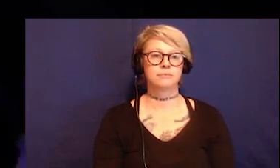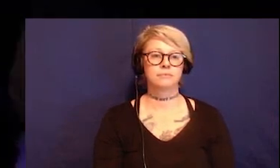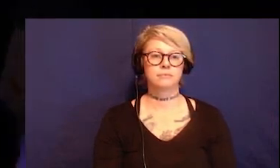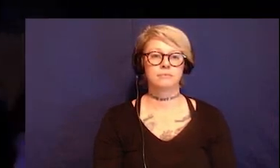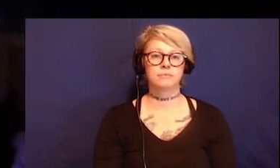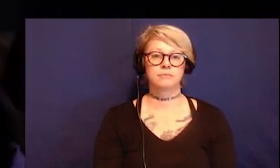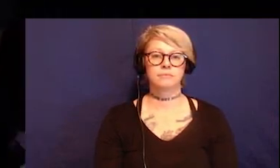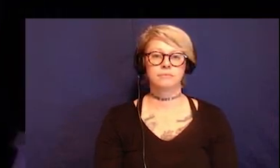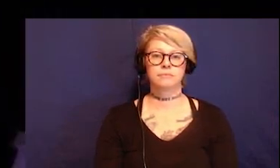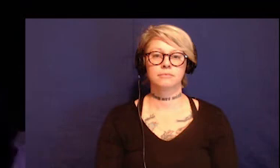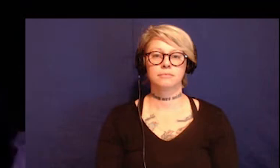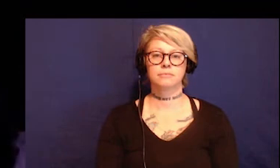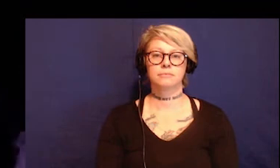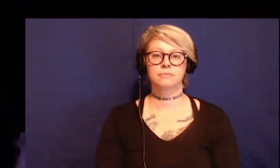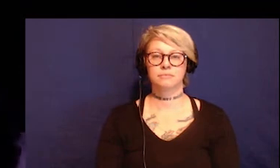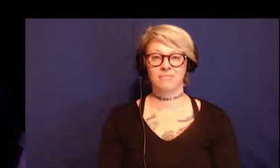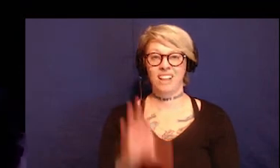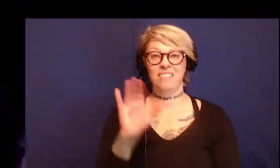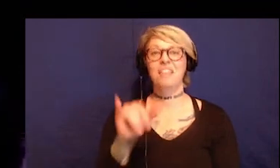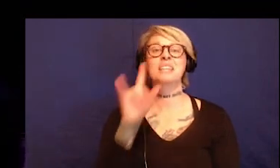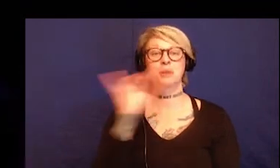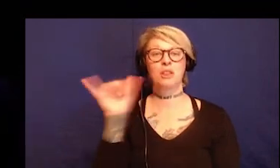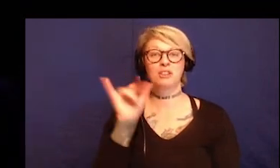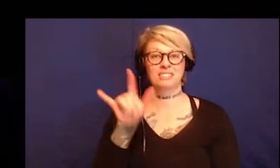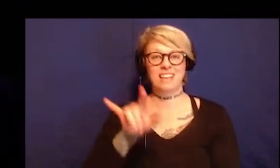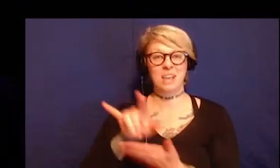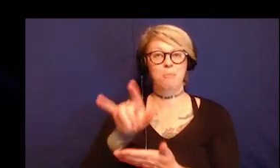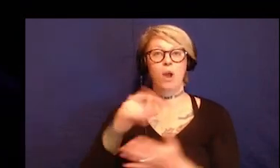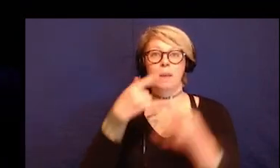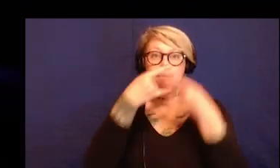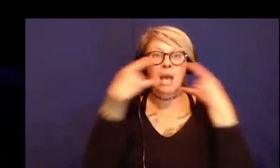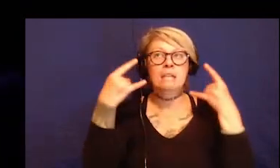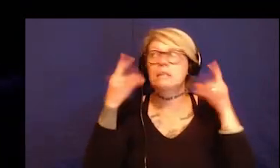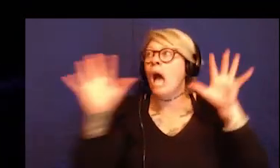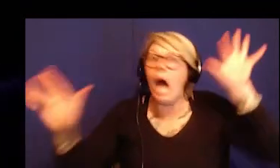That's exactly when you're at the airport and you're like, My mask. perfectly.